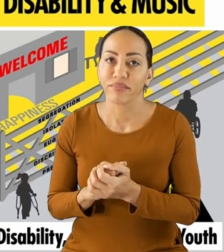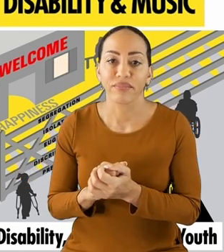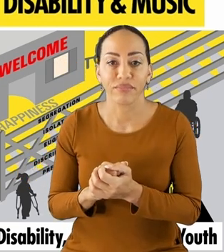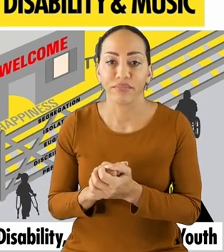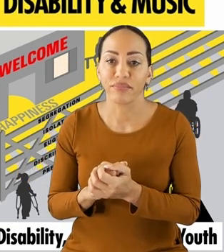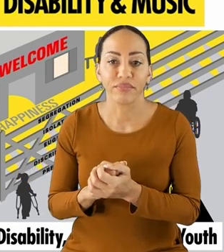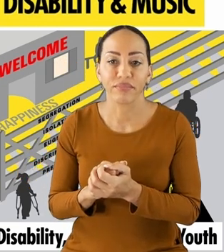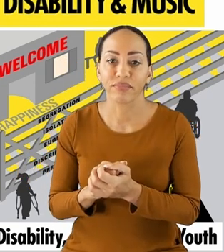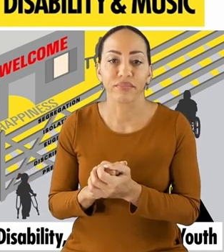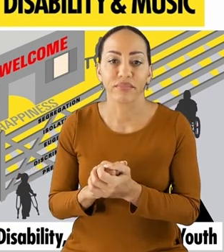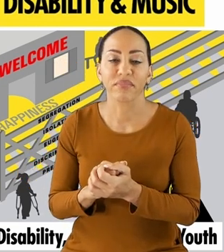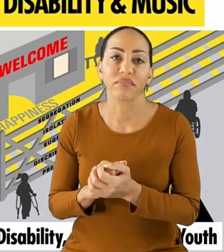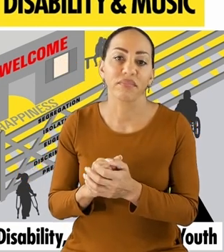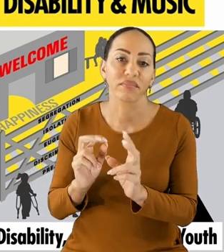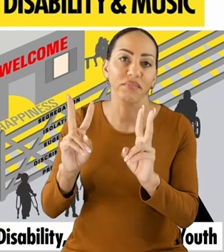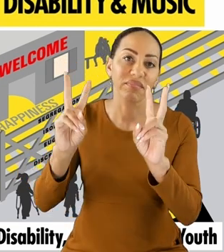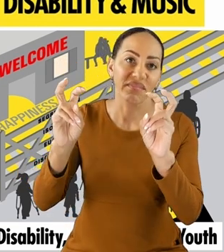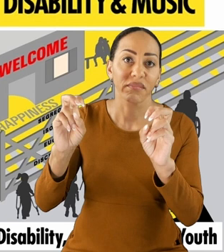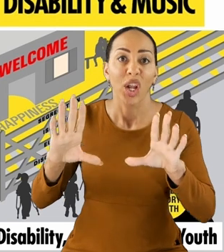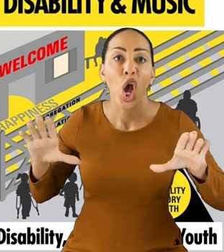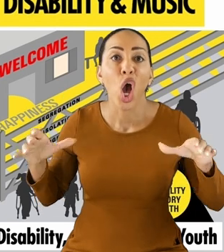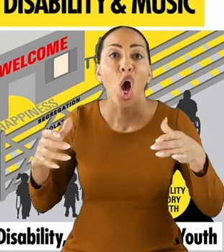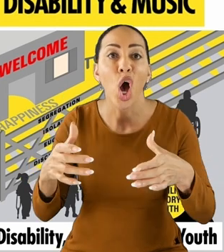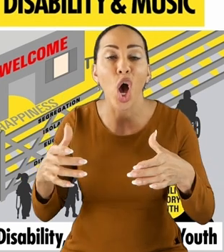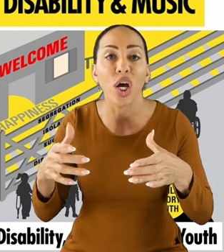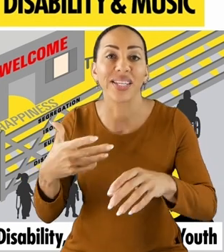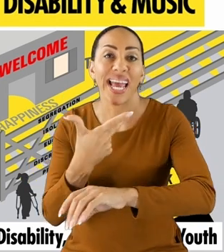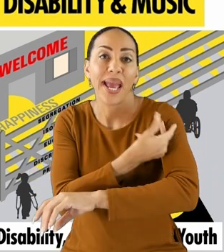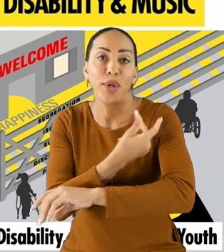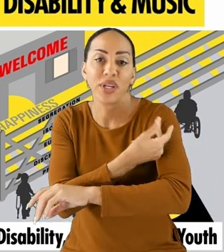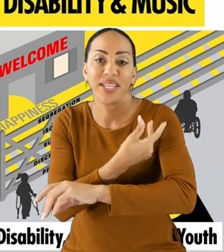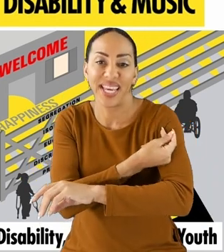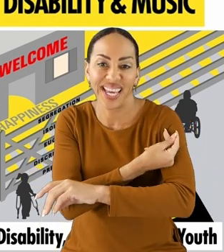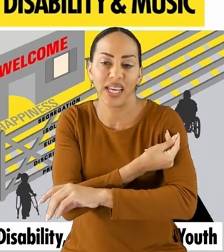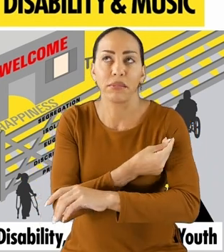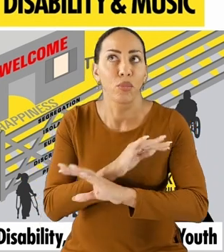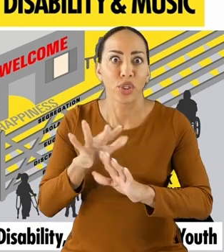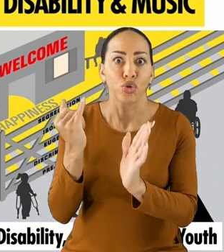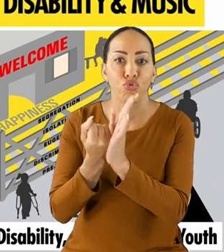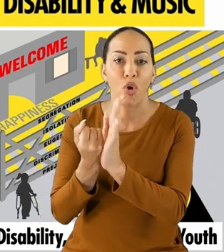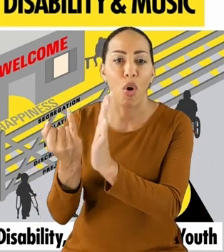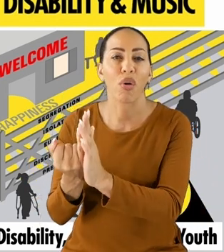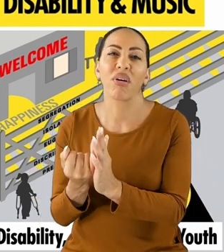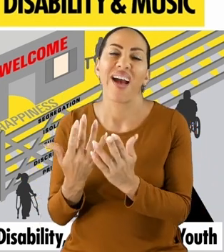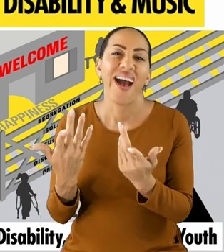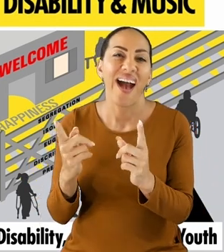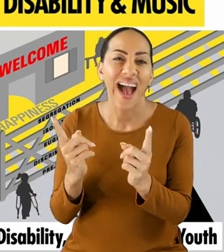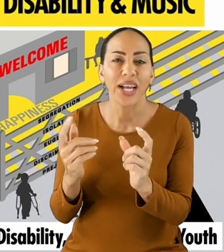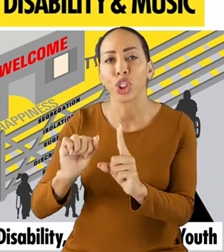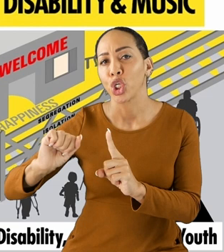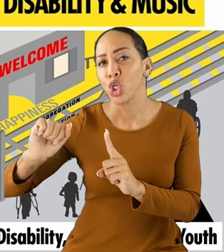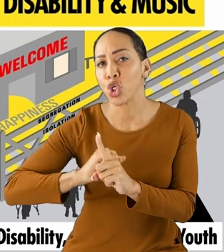and particularly the policies of herd immunity to start with, which were completely wrong, and